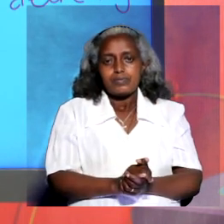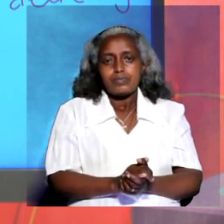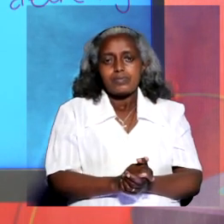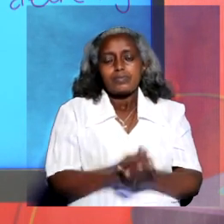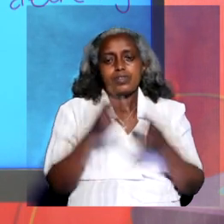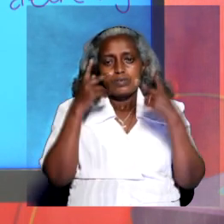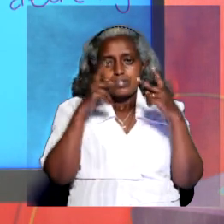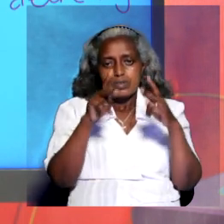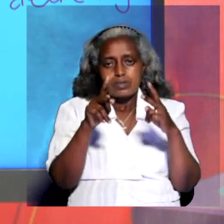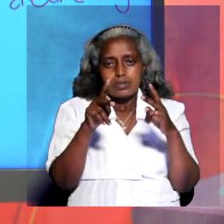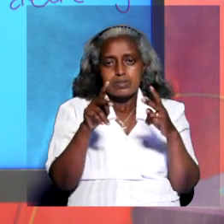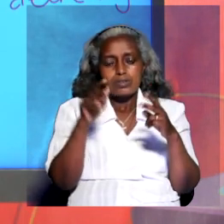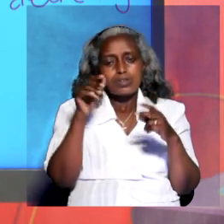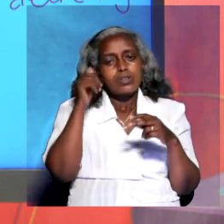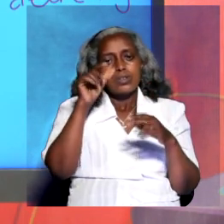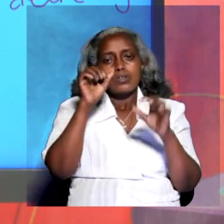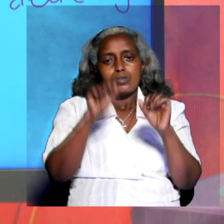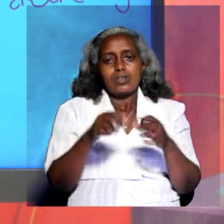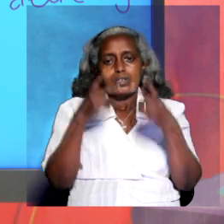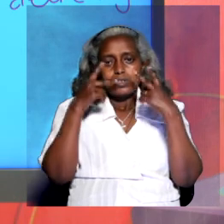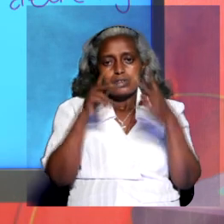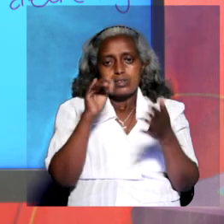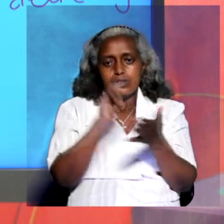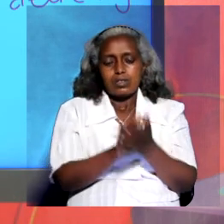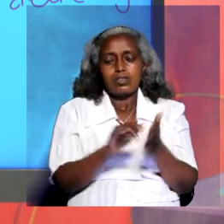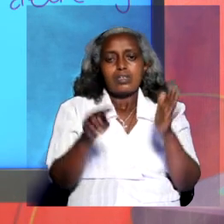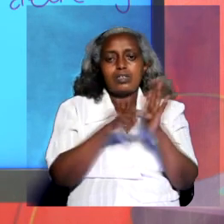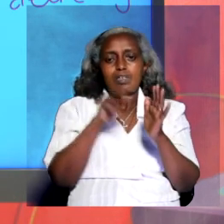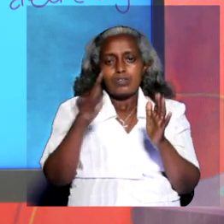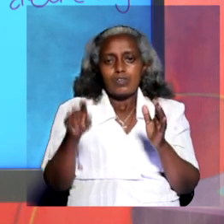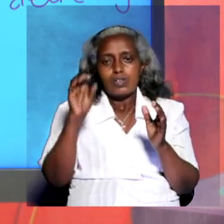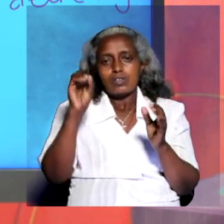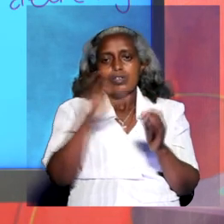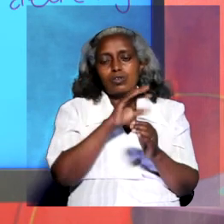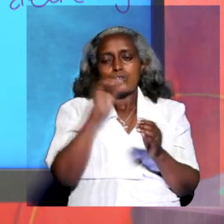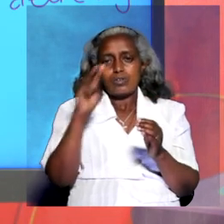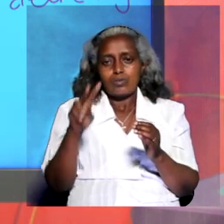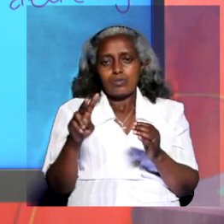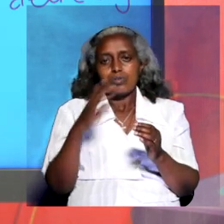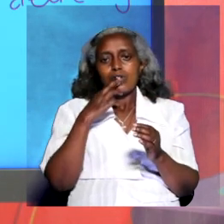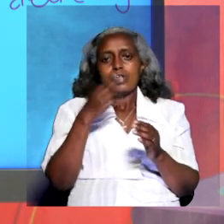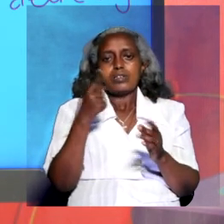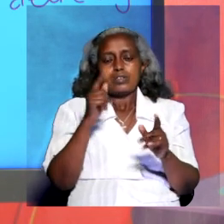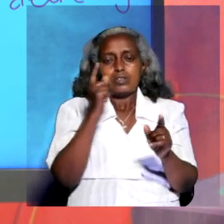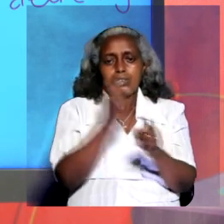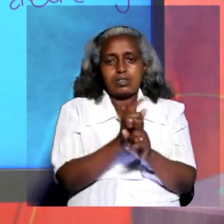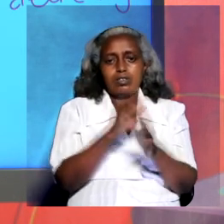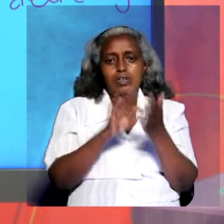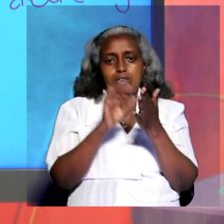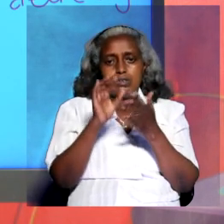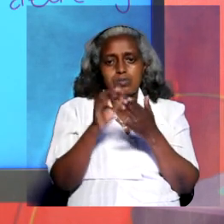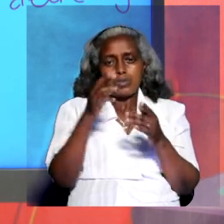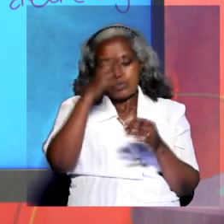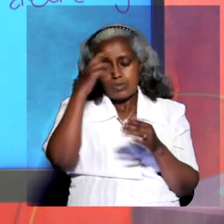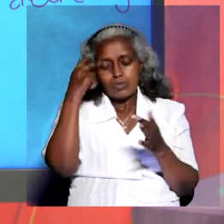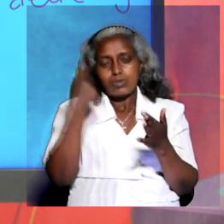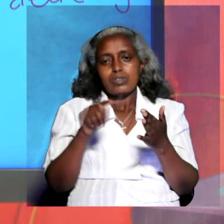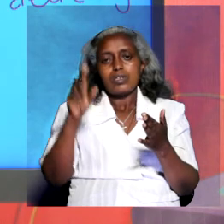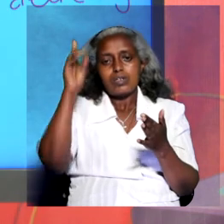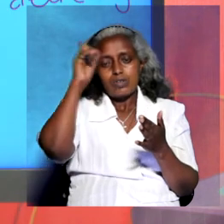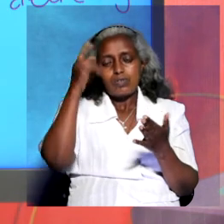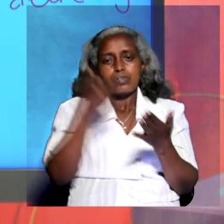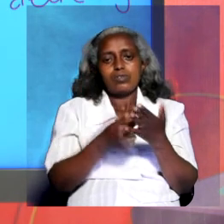From this, you can see that negative 1, 0, and 2 are the critical numbers because the derivative of this function is